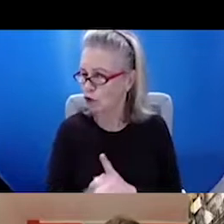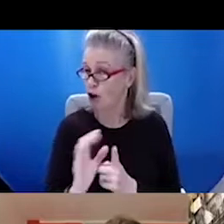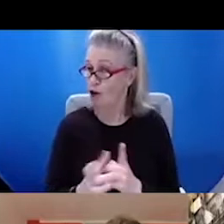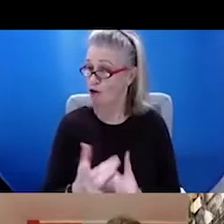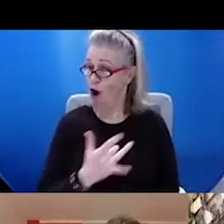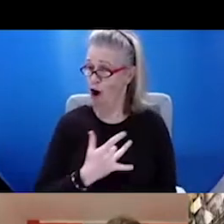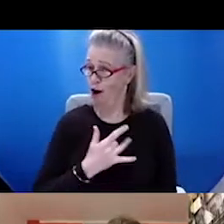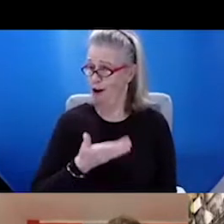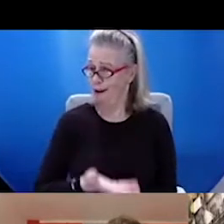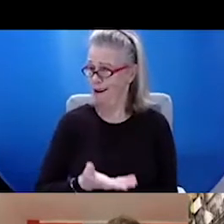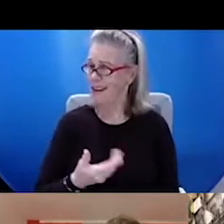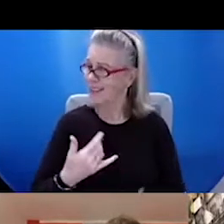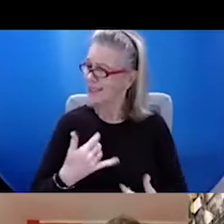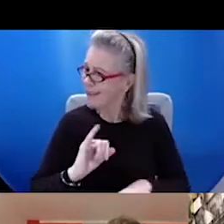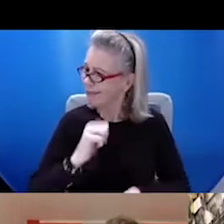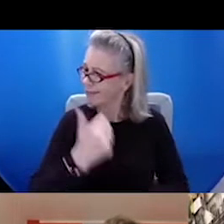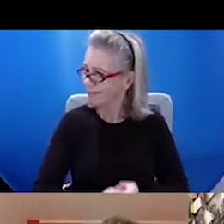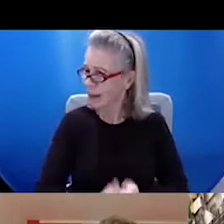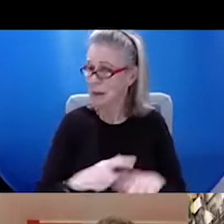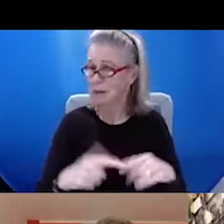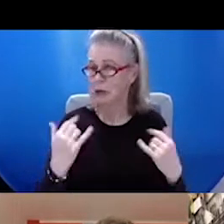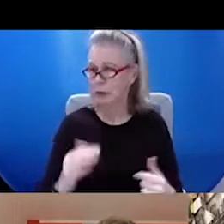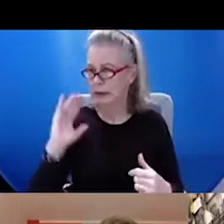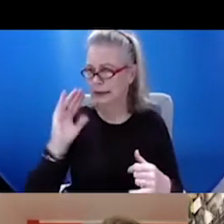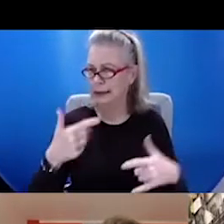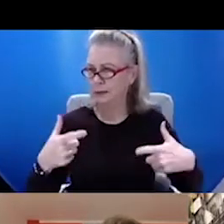lack of political interest in sustaining its survival.